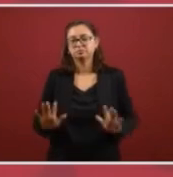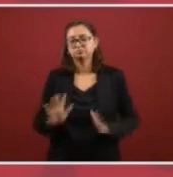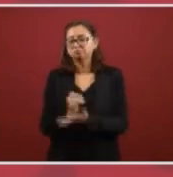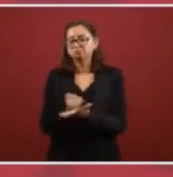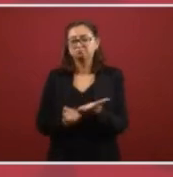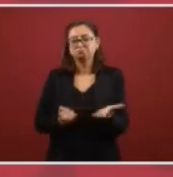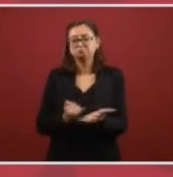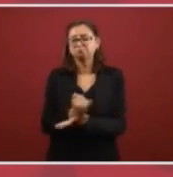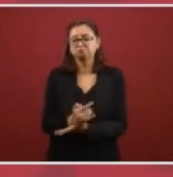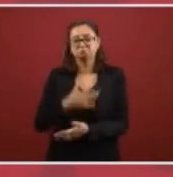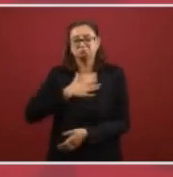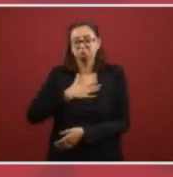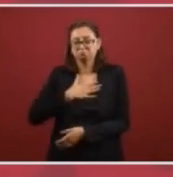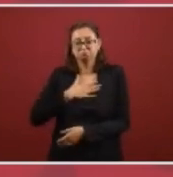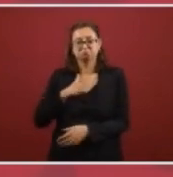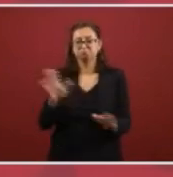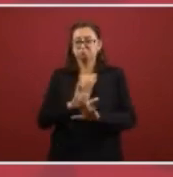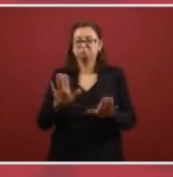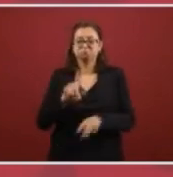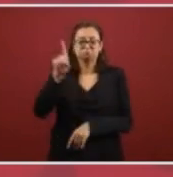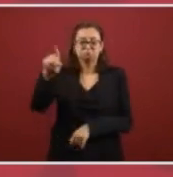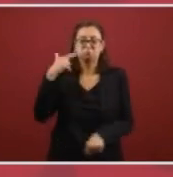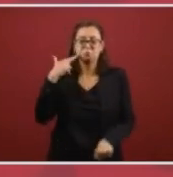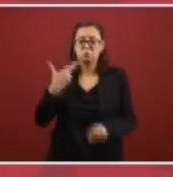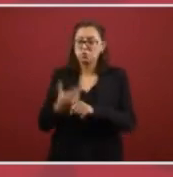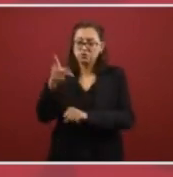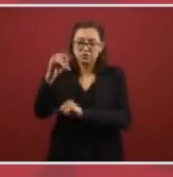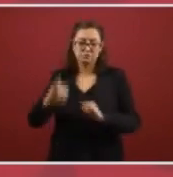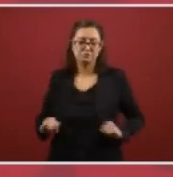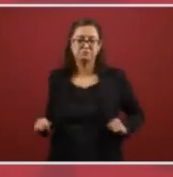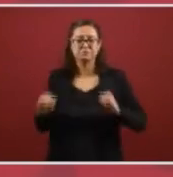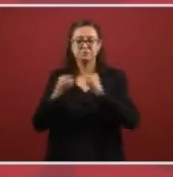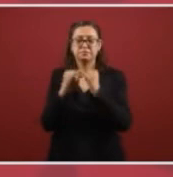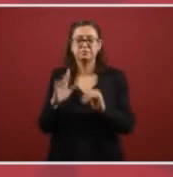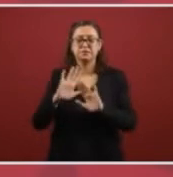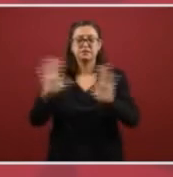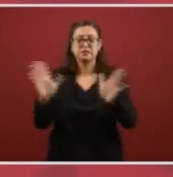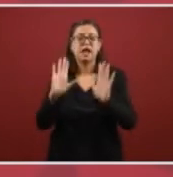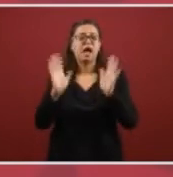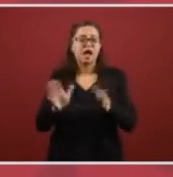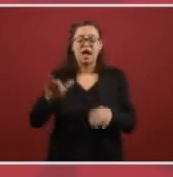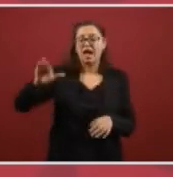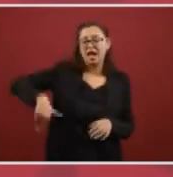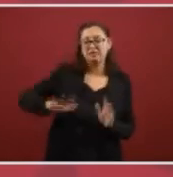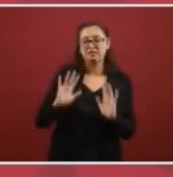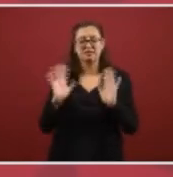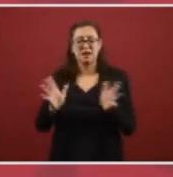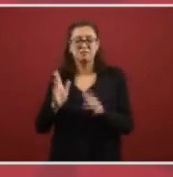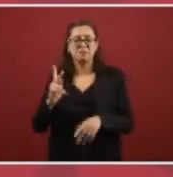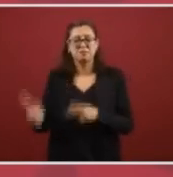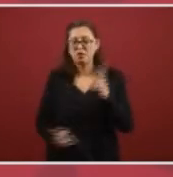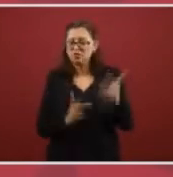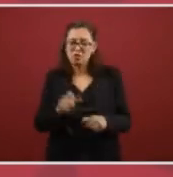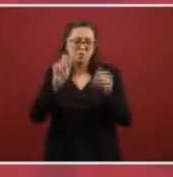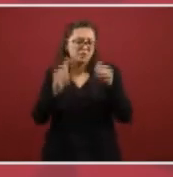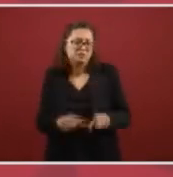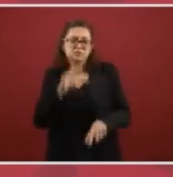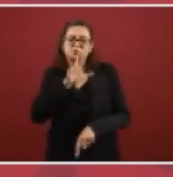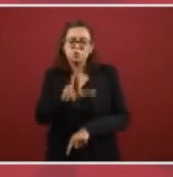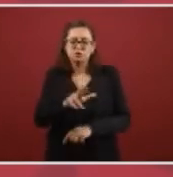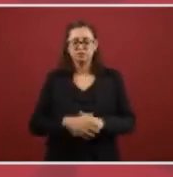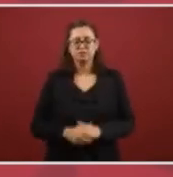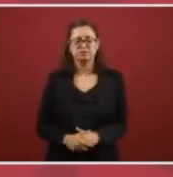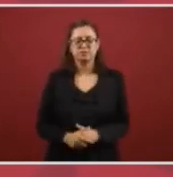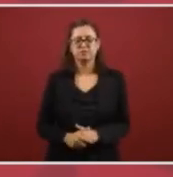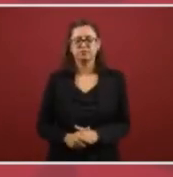This needs to be handled by the proper authorities. They've already asked me before, and I've already answered the